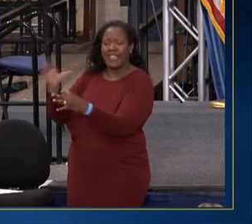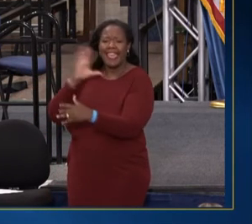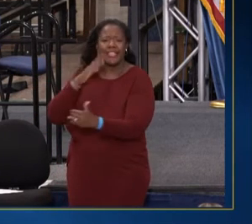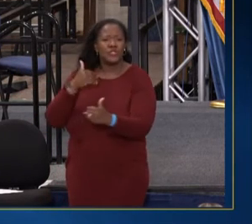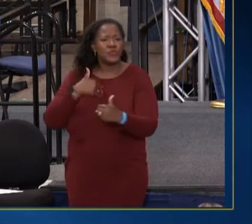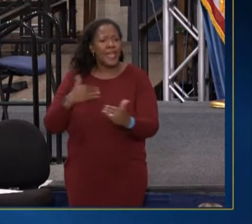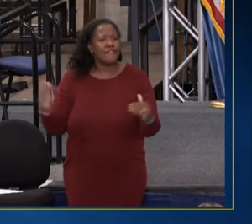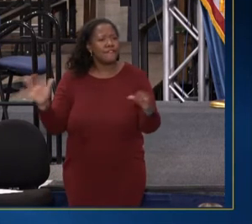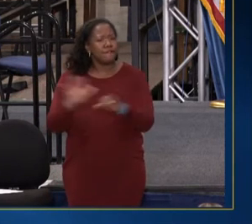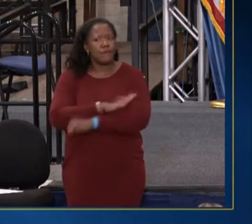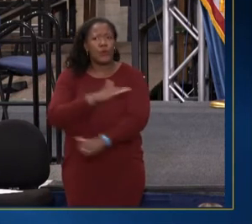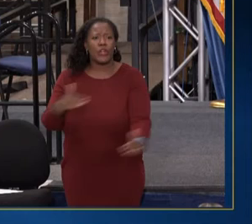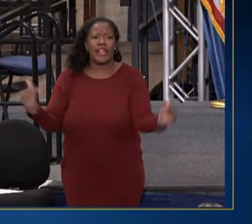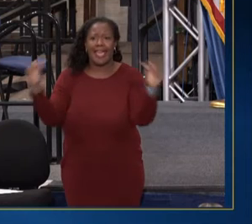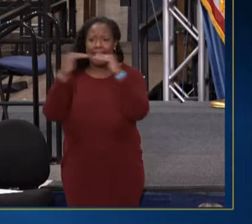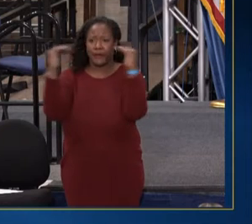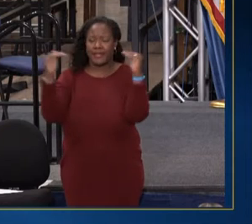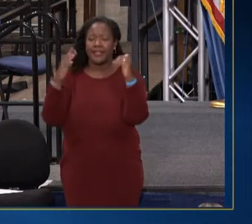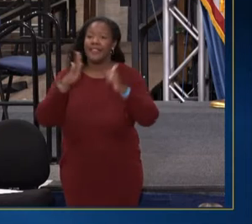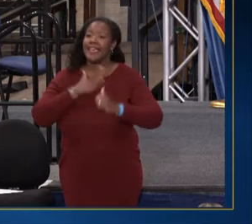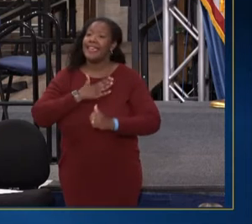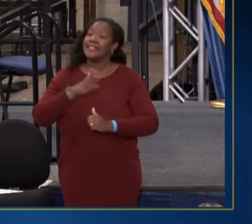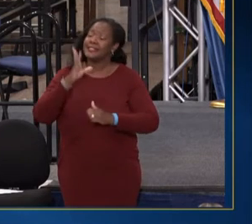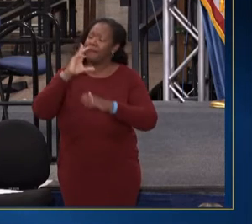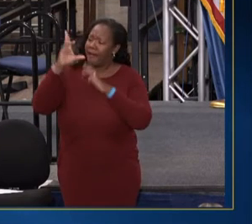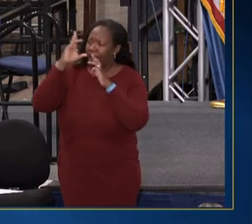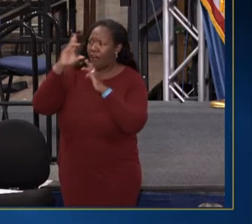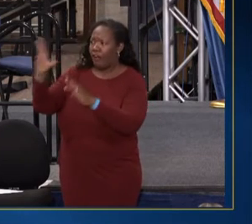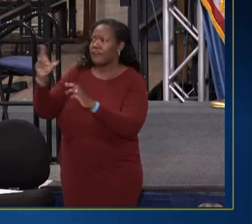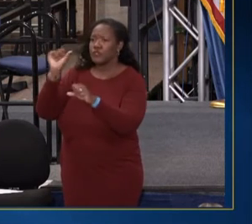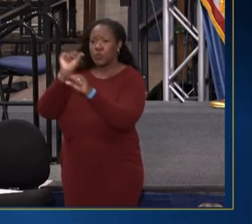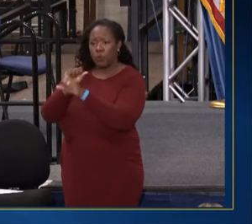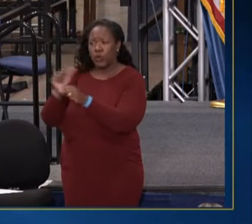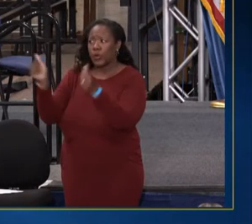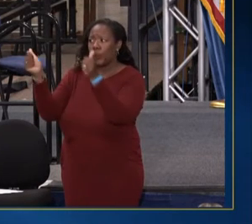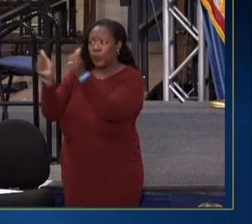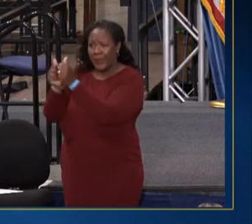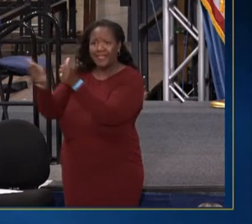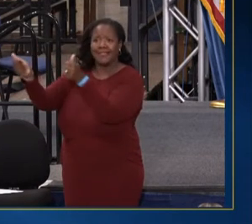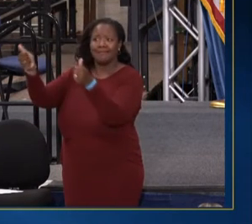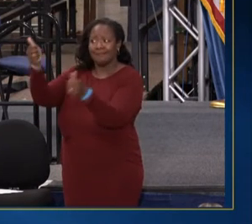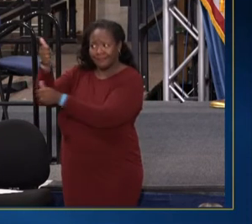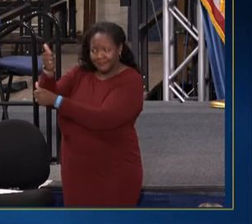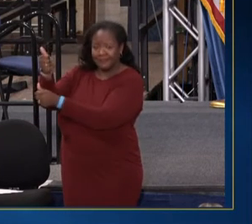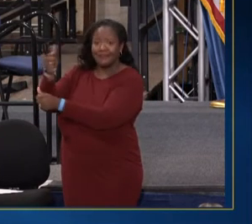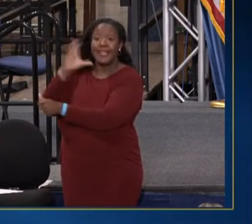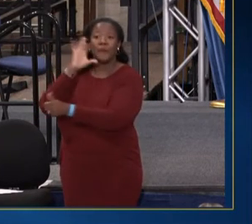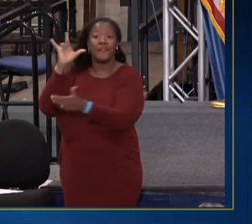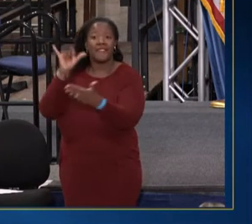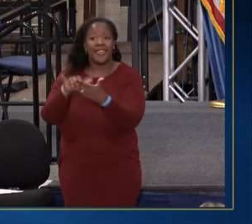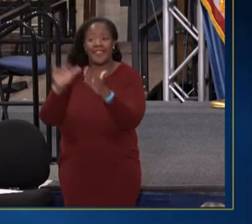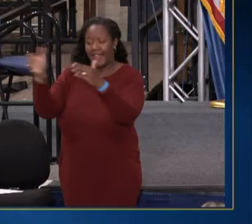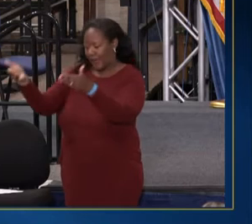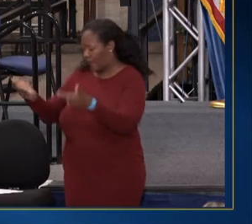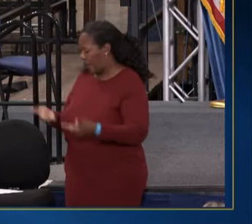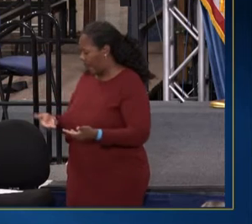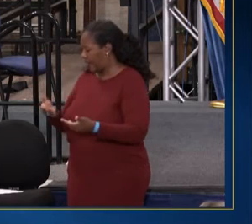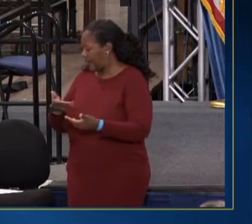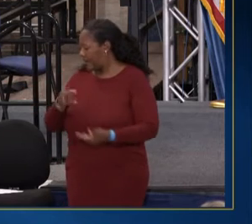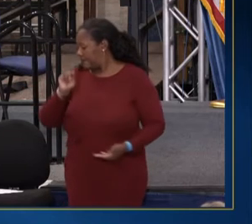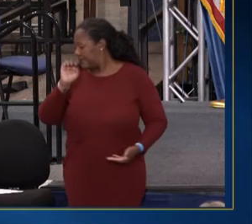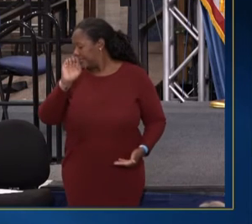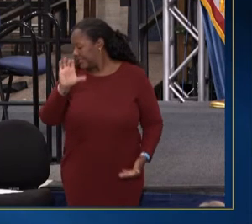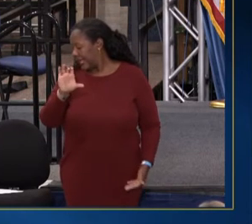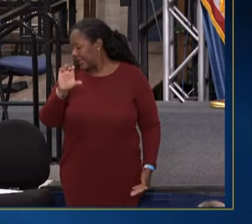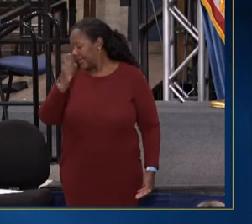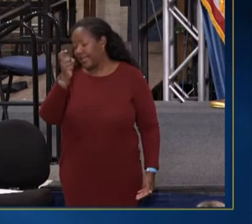full equity. It is my distinct honor not only to work with him, but for him. And with that, I welcome to the stage Secretary Xavier